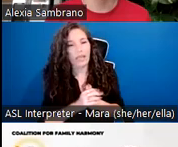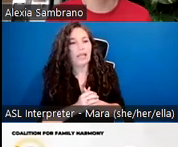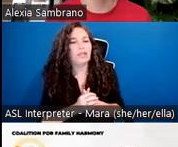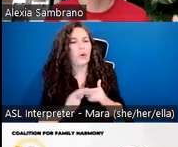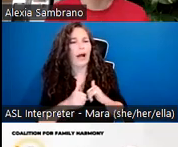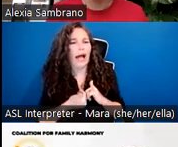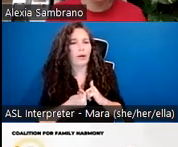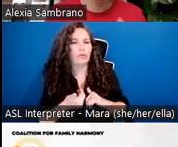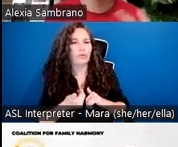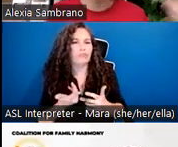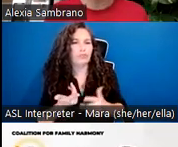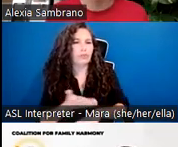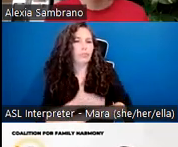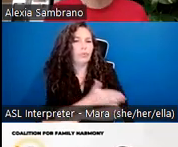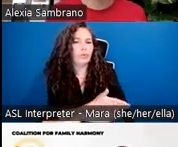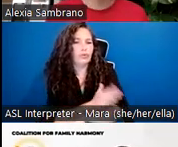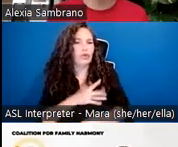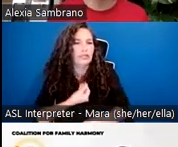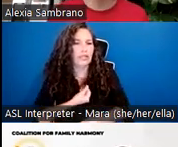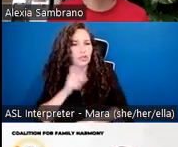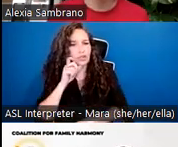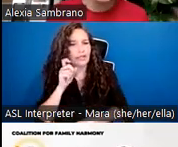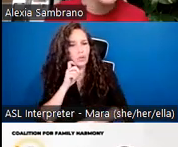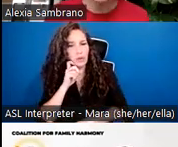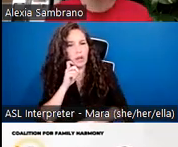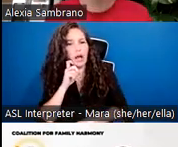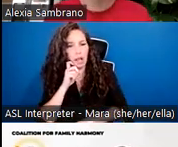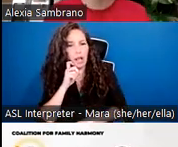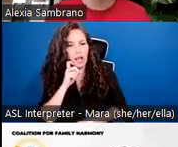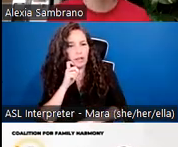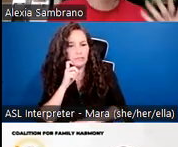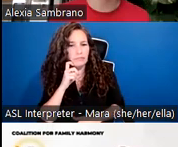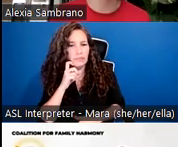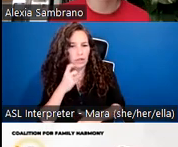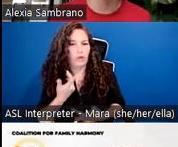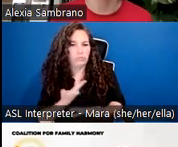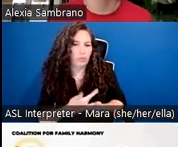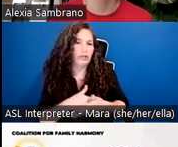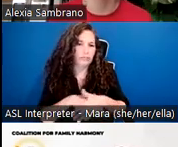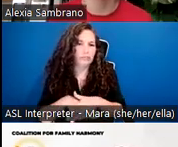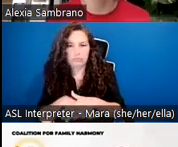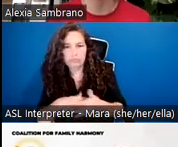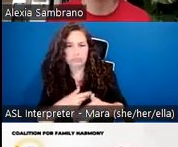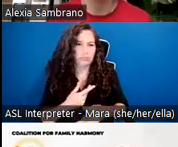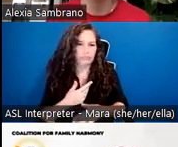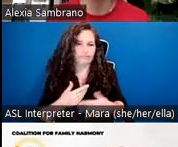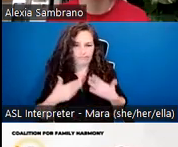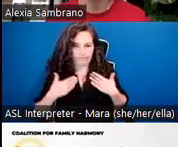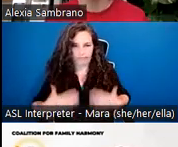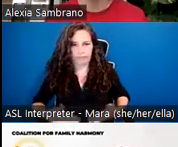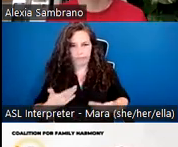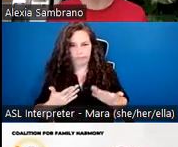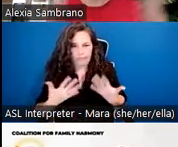reproductive health are here. So follow accepted medical guidelines. This one is kind of depending on the state that you're in and what this looks like for some trans